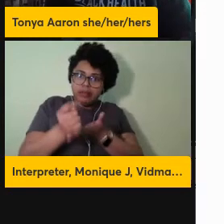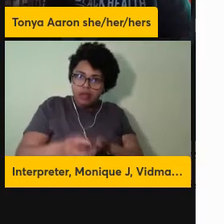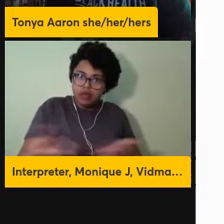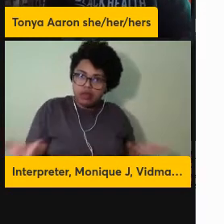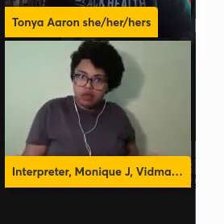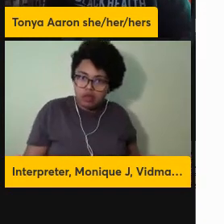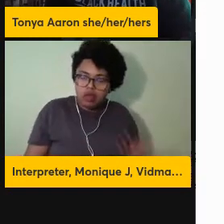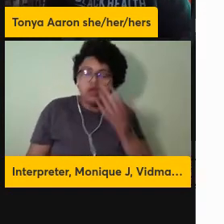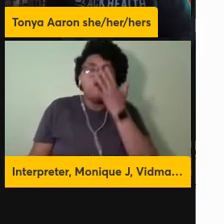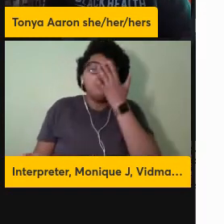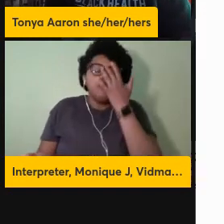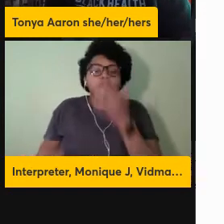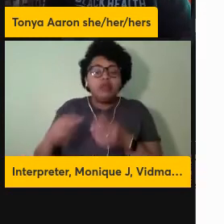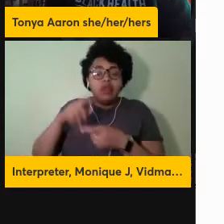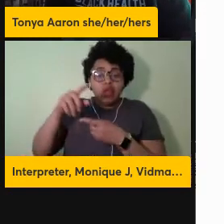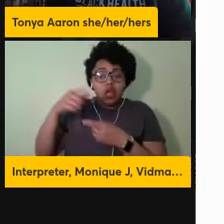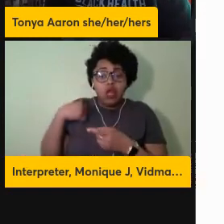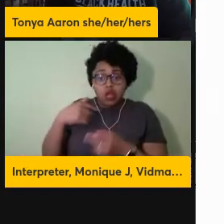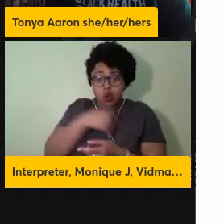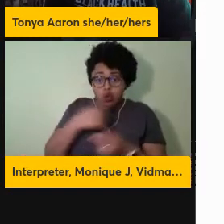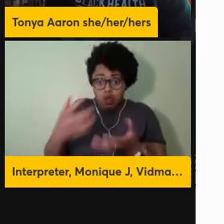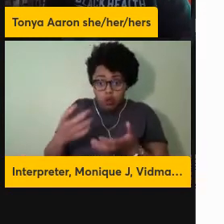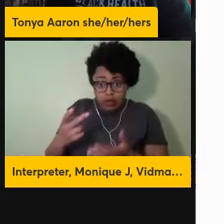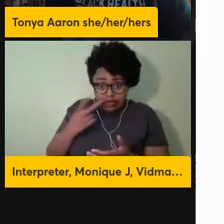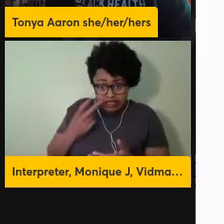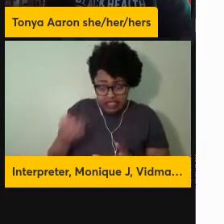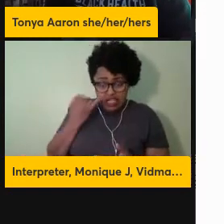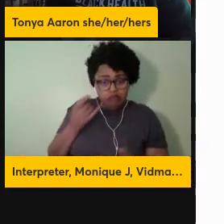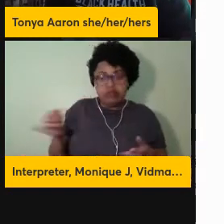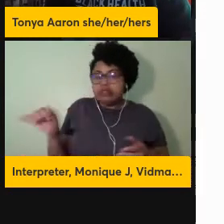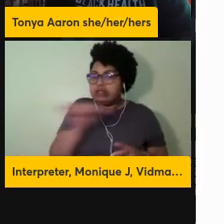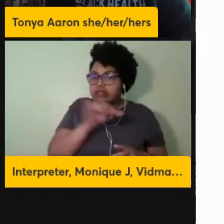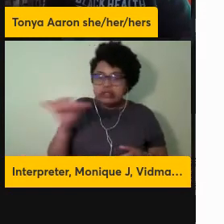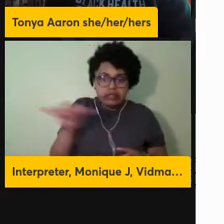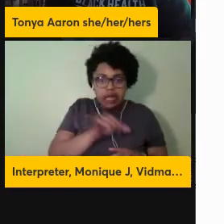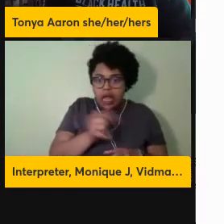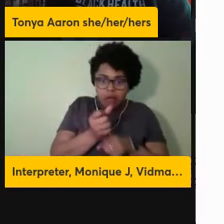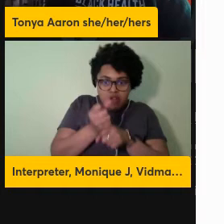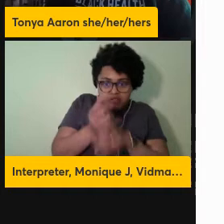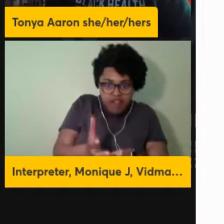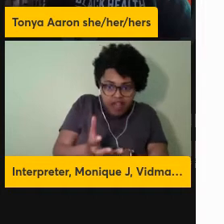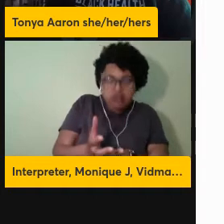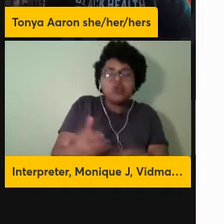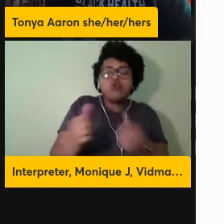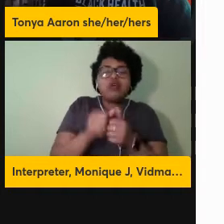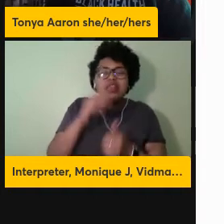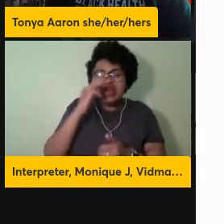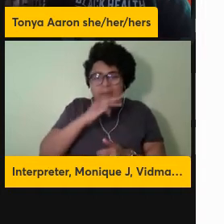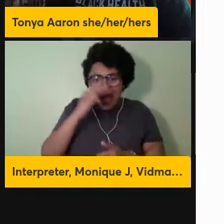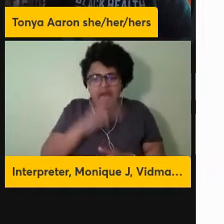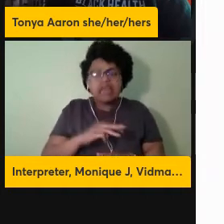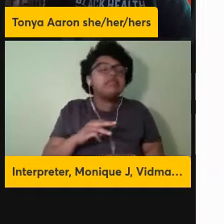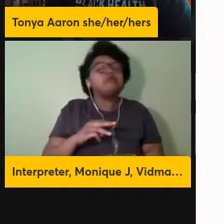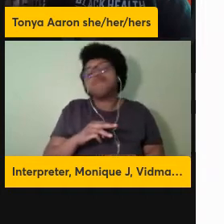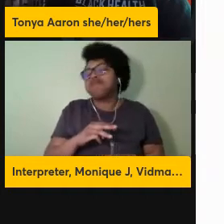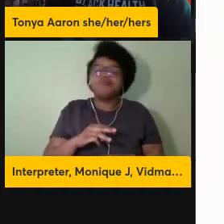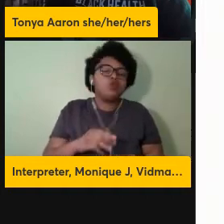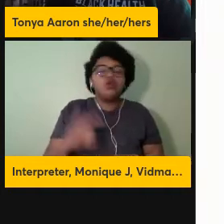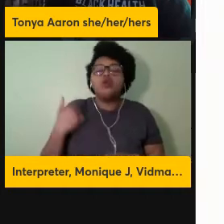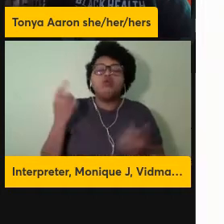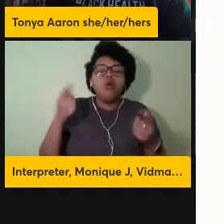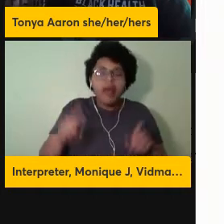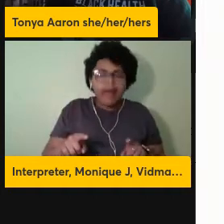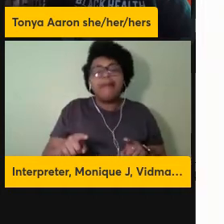And then when we want to see if we would see the same effect in TNF-alpha receptor 1 knockout mice with TNF-alpha treatment, we lost this increase in